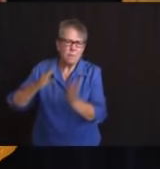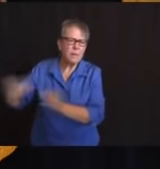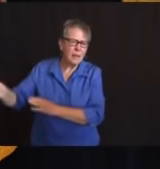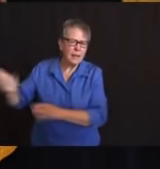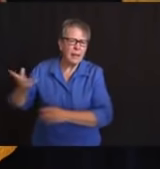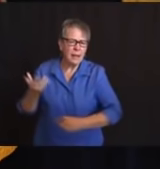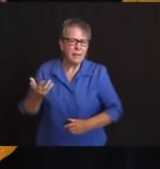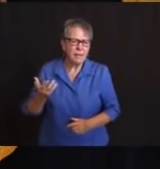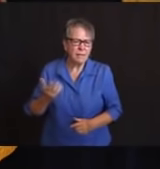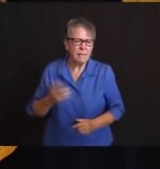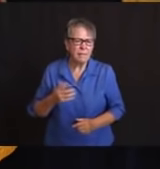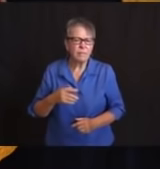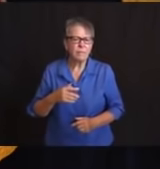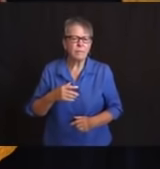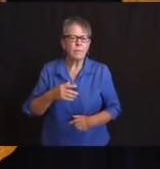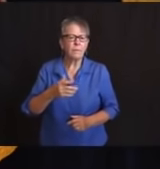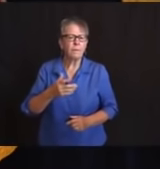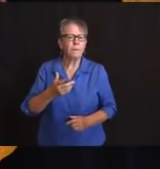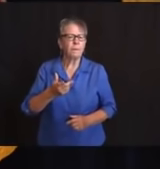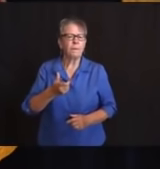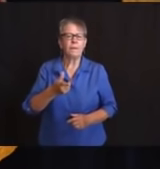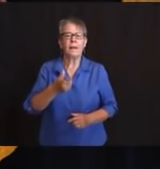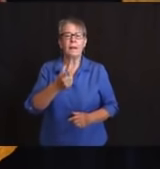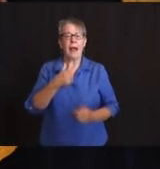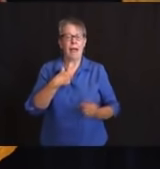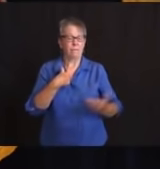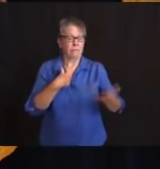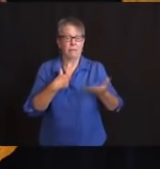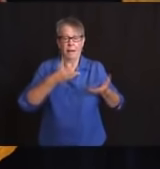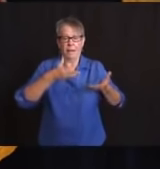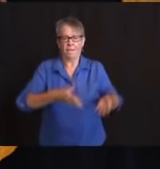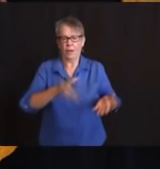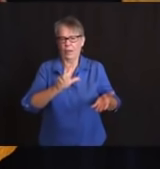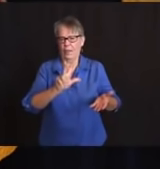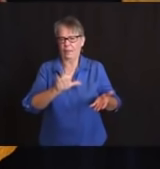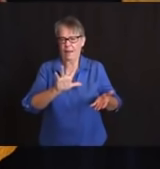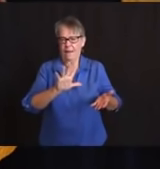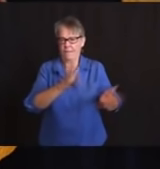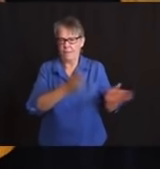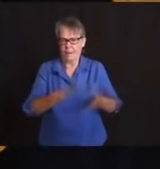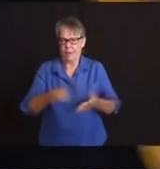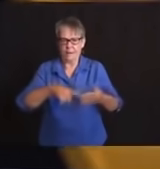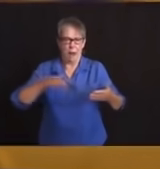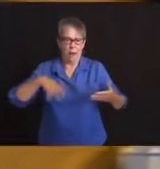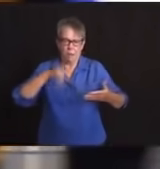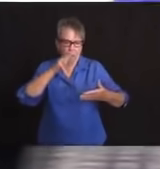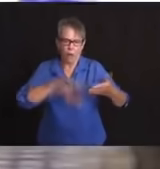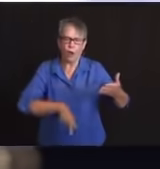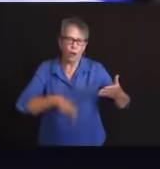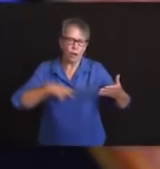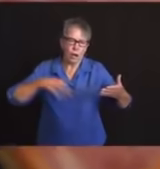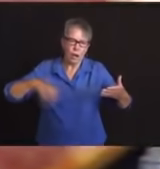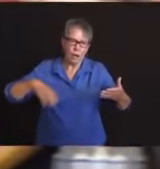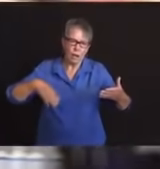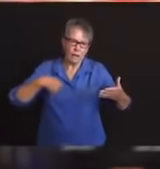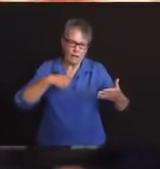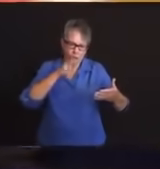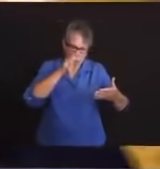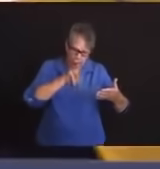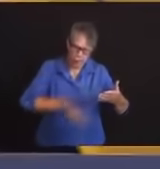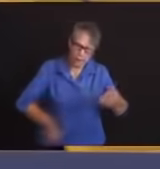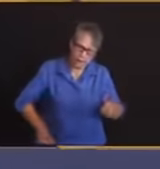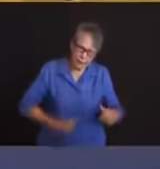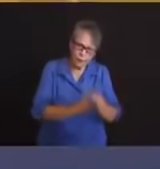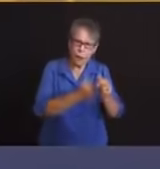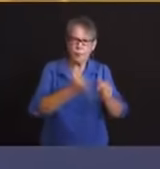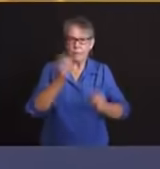they're moving in real time. And presumably you'll get there by the end of the week, early next week. Okay, so your colleague, Mr. Arco, asked